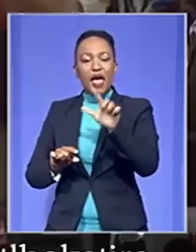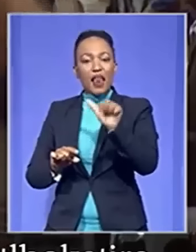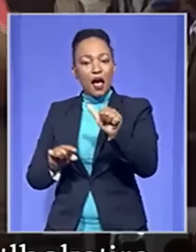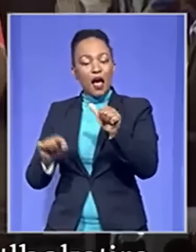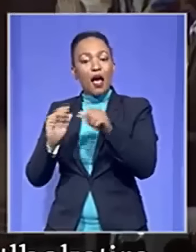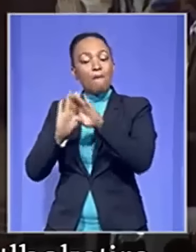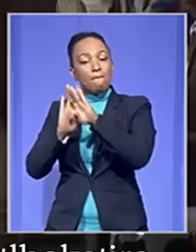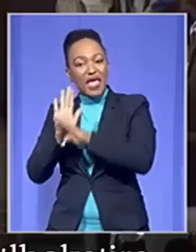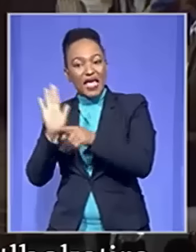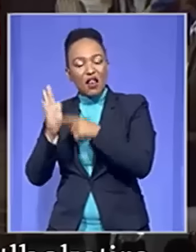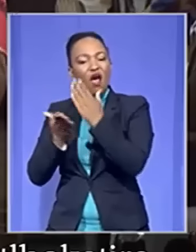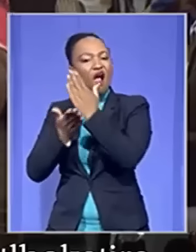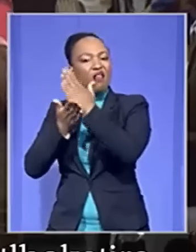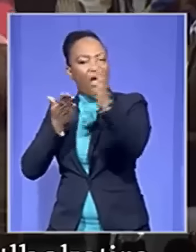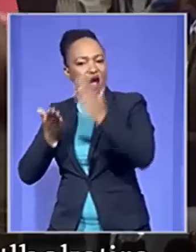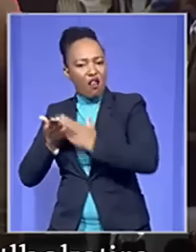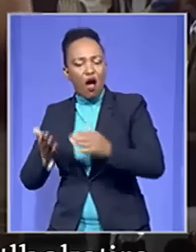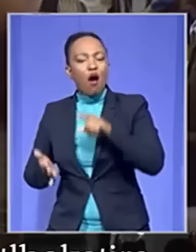Because those two